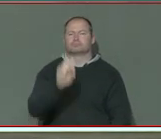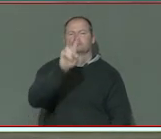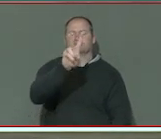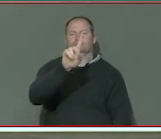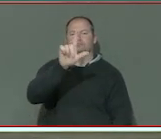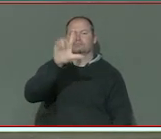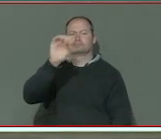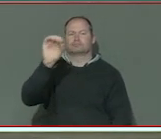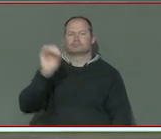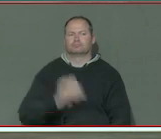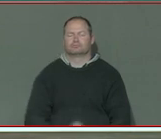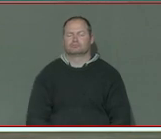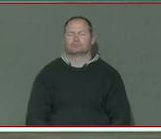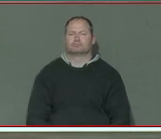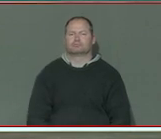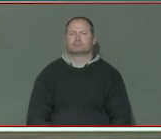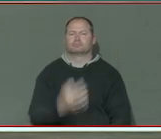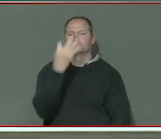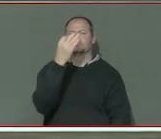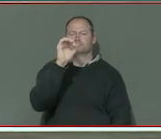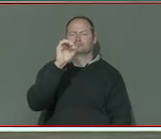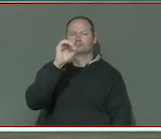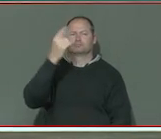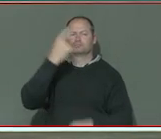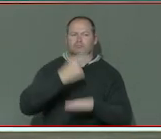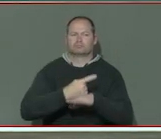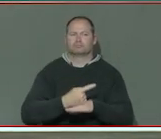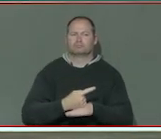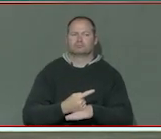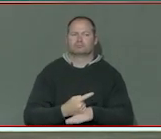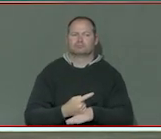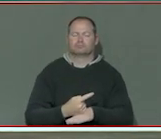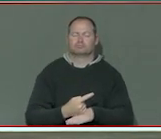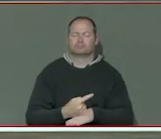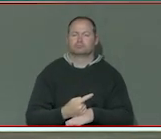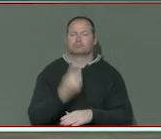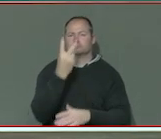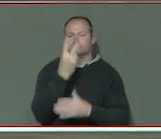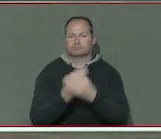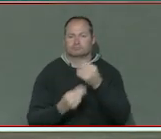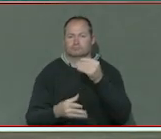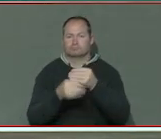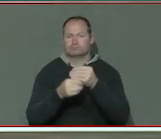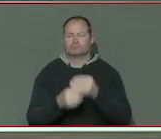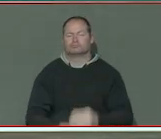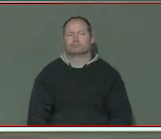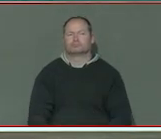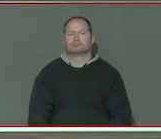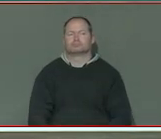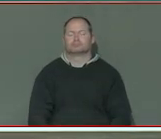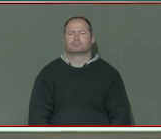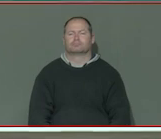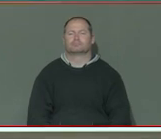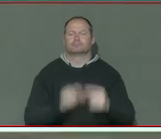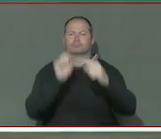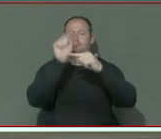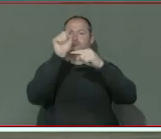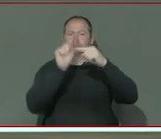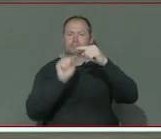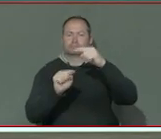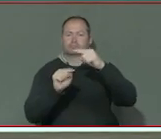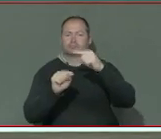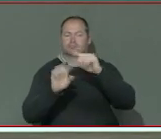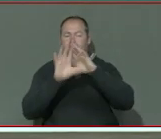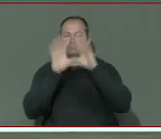And the 30 days is 2,850. So we add those two figures and we divide that by the total debt,